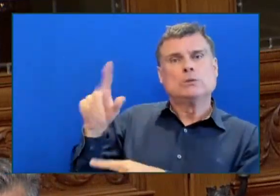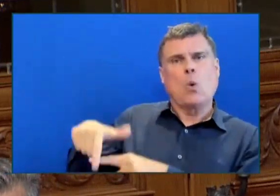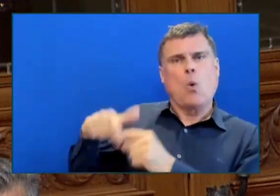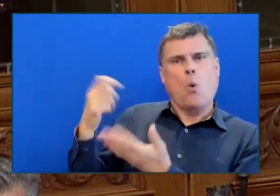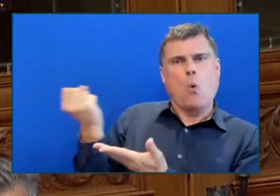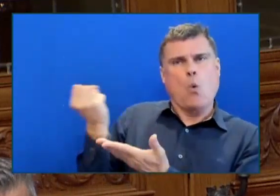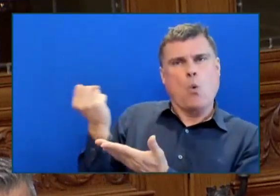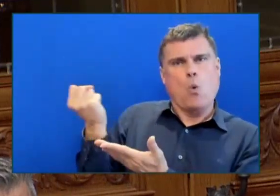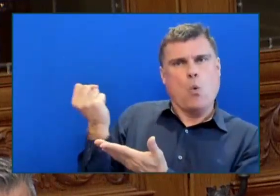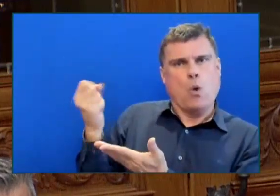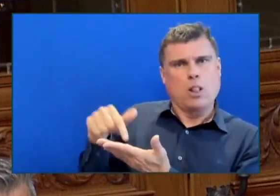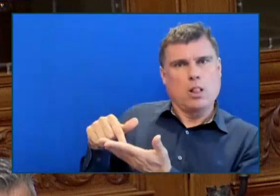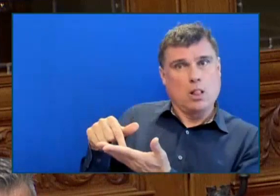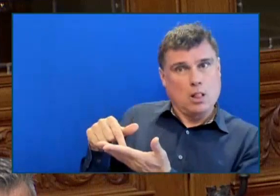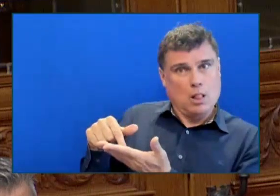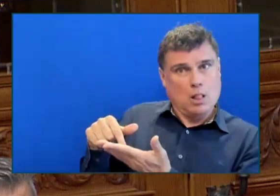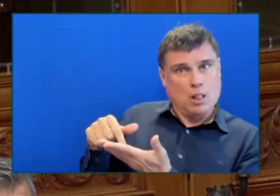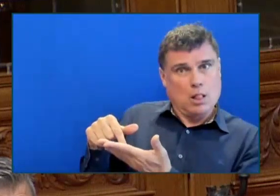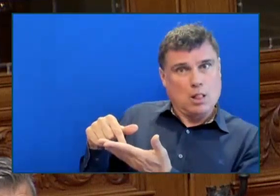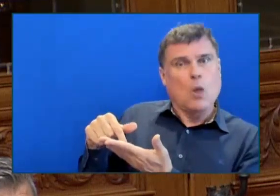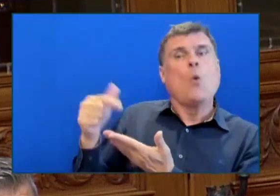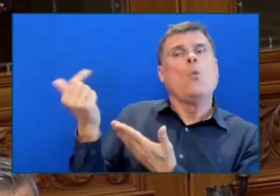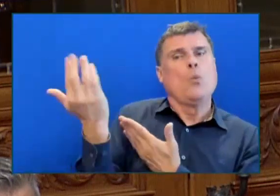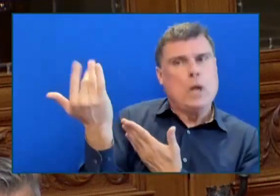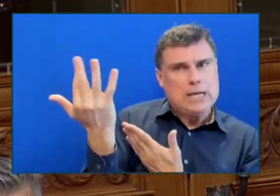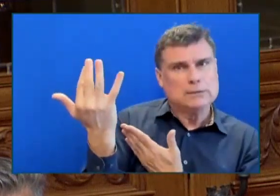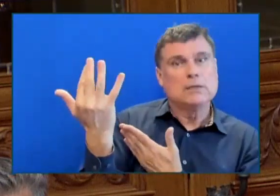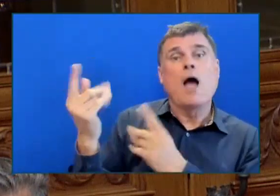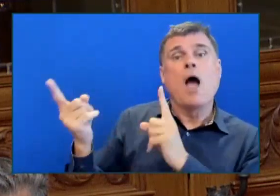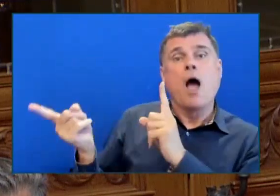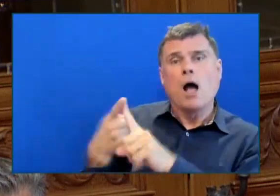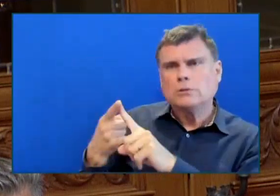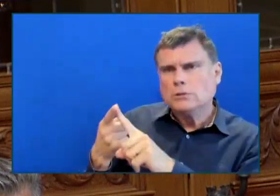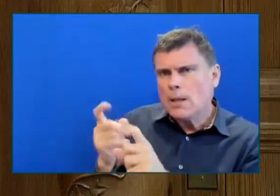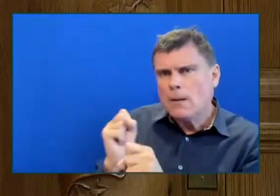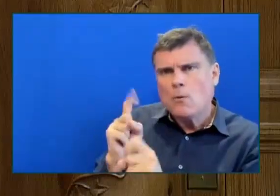system will be improved and not damaged by the Bill 36. Thank you.